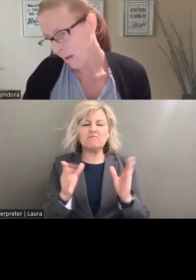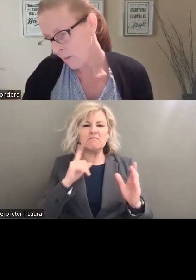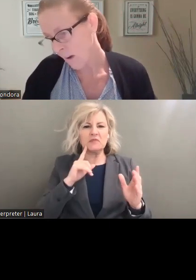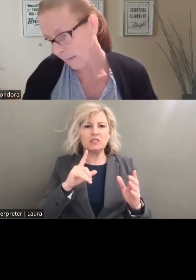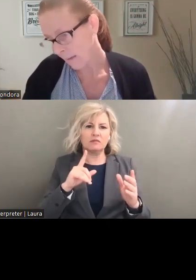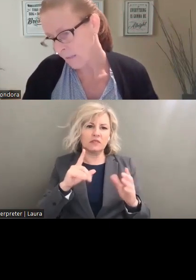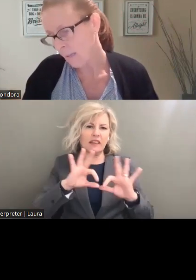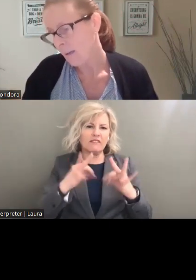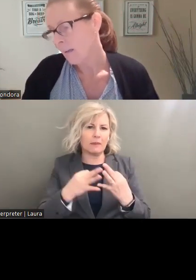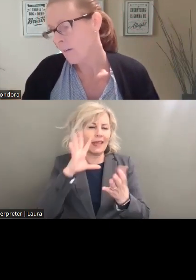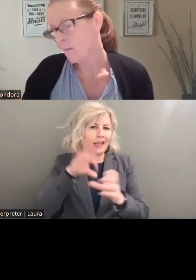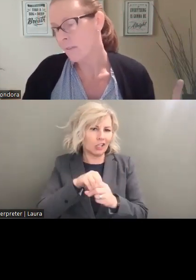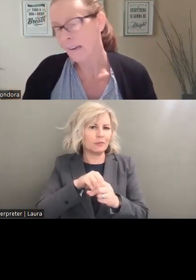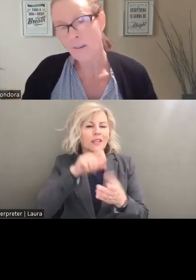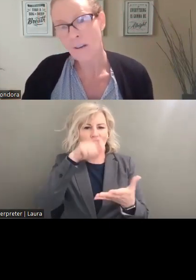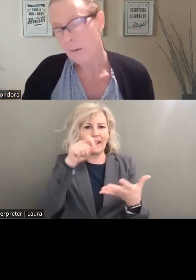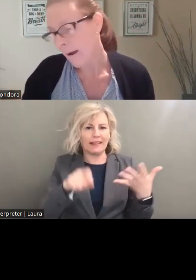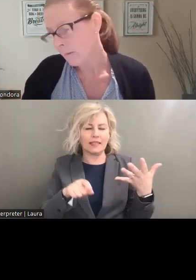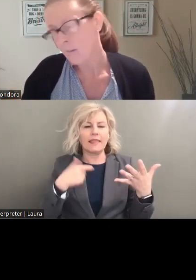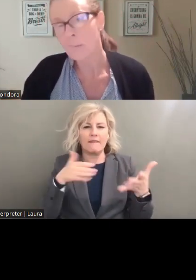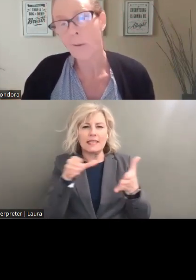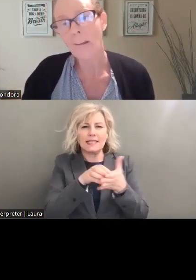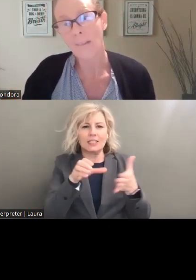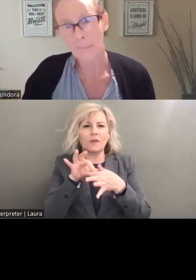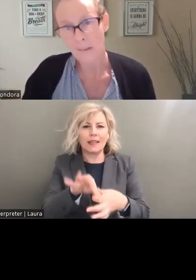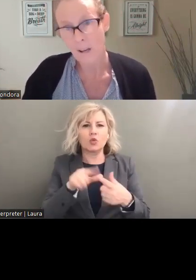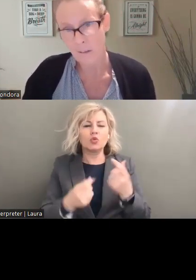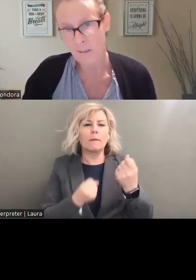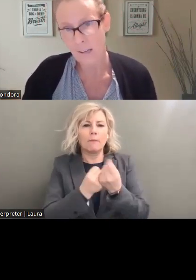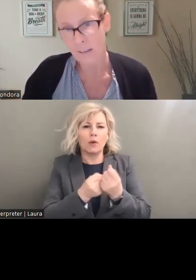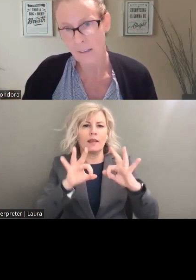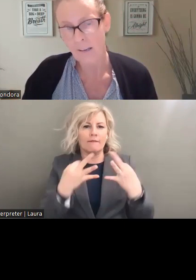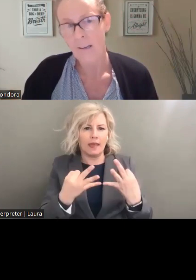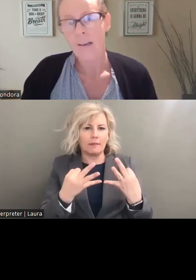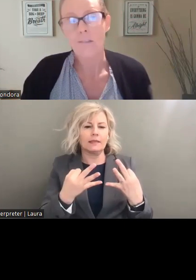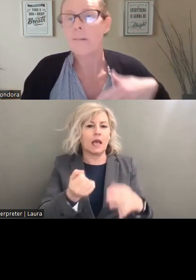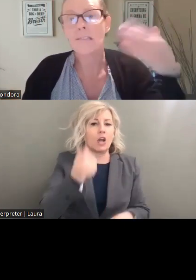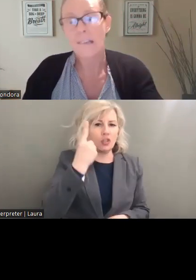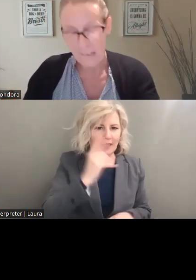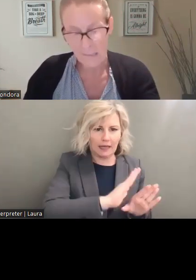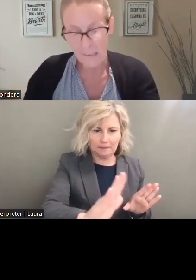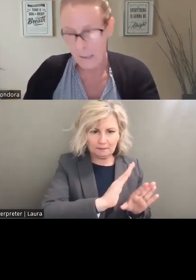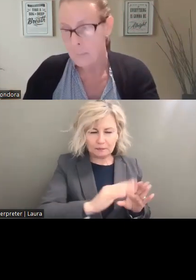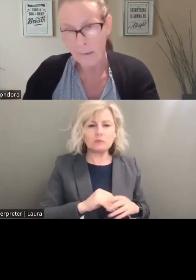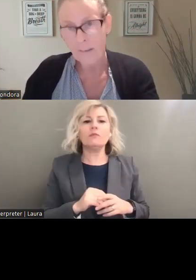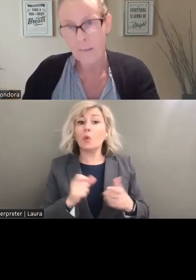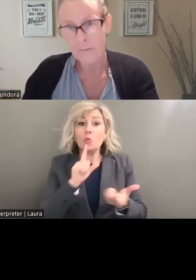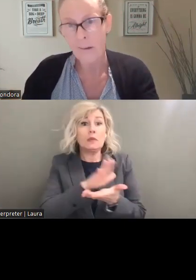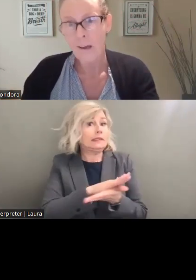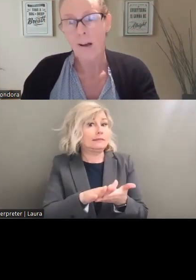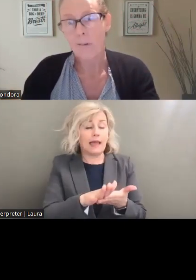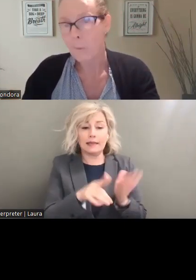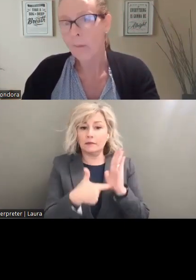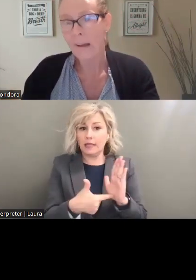engagement checklist, there's a section around supporting families' understanding. And so this is a nice example